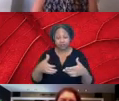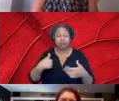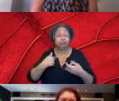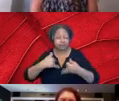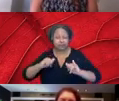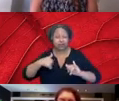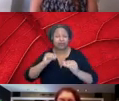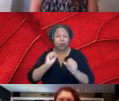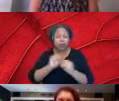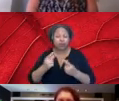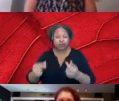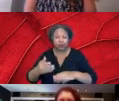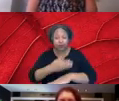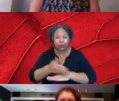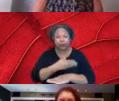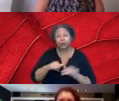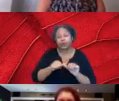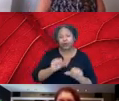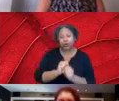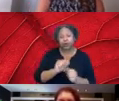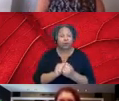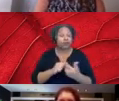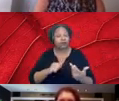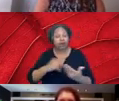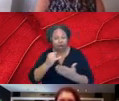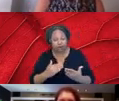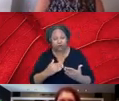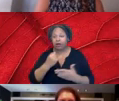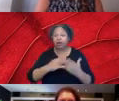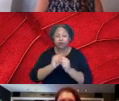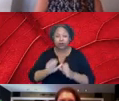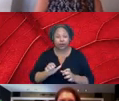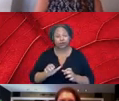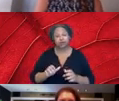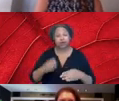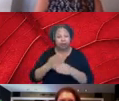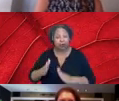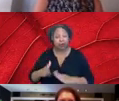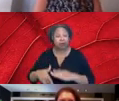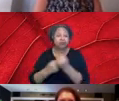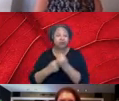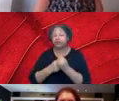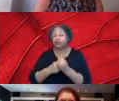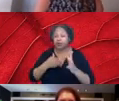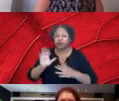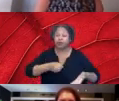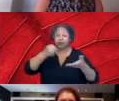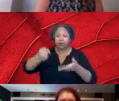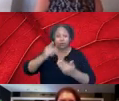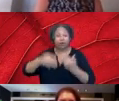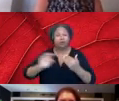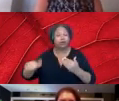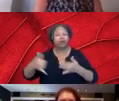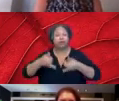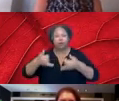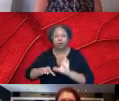our arts workers, our partners and sponsors through our grant programs, our awards and other resources to bring down these oppressive structures